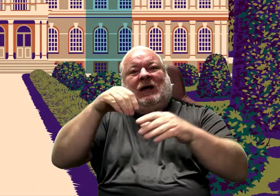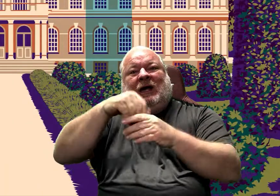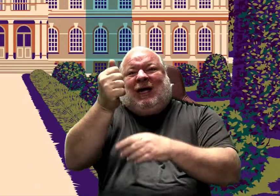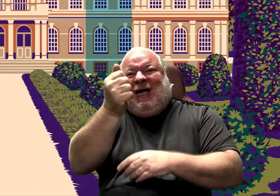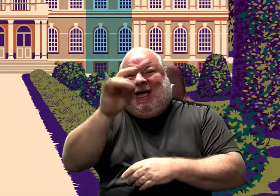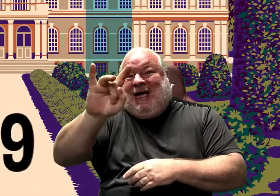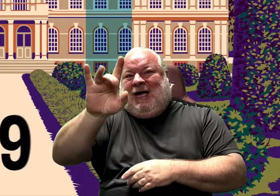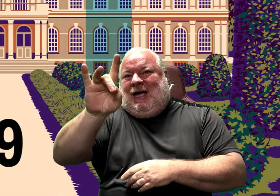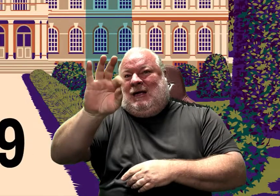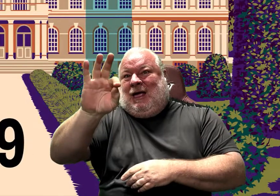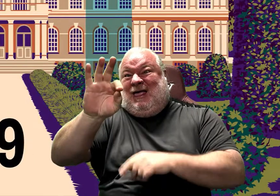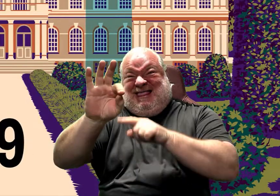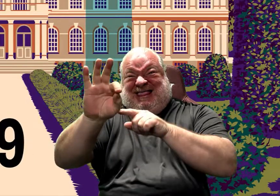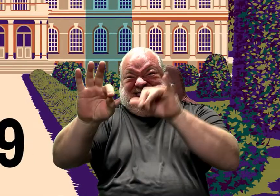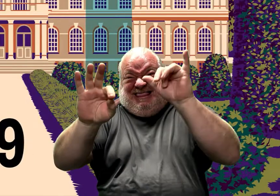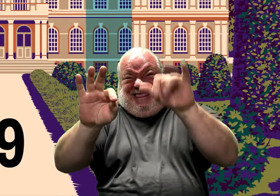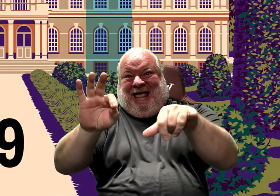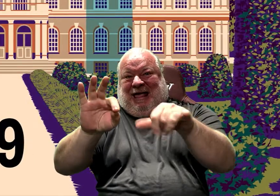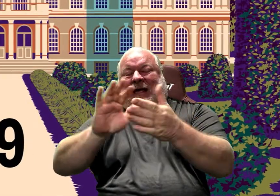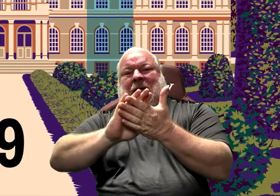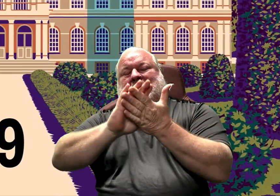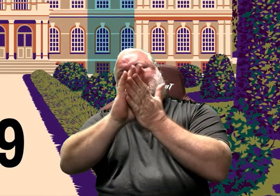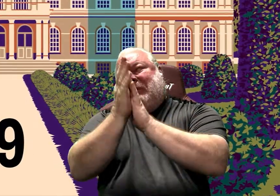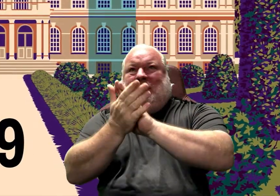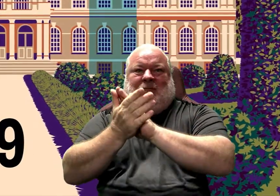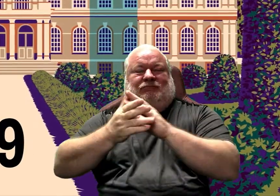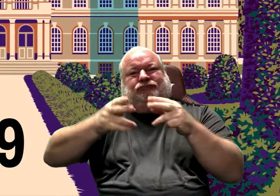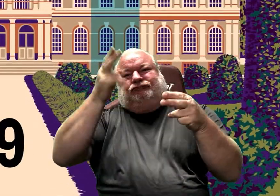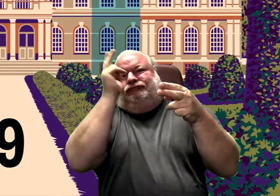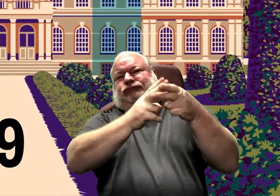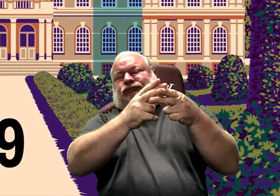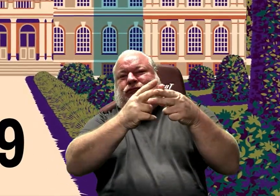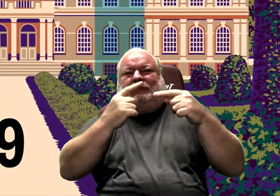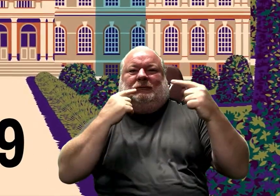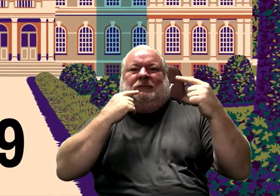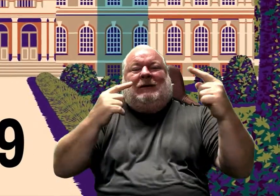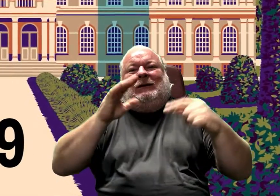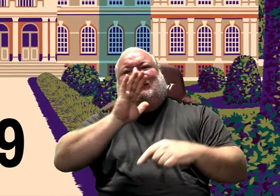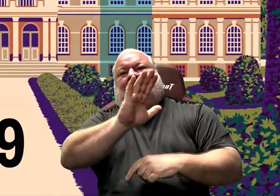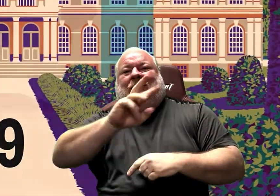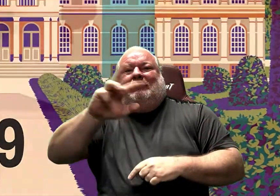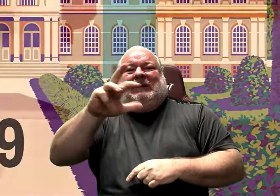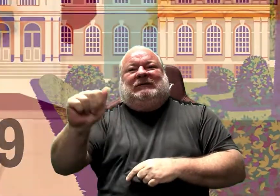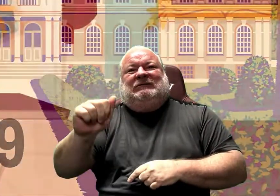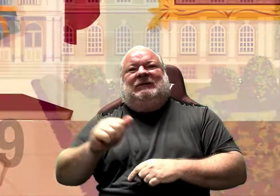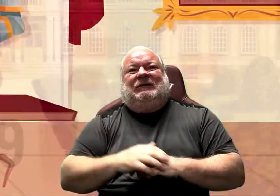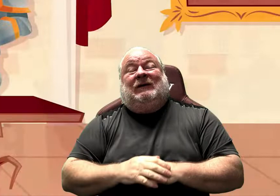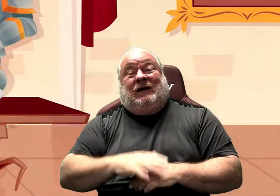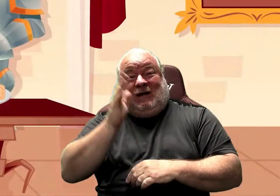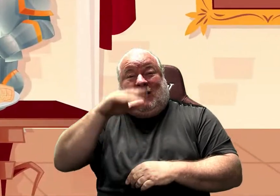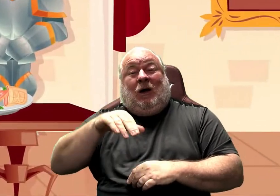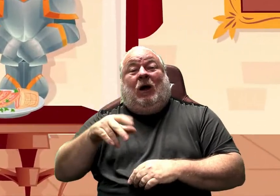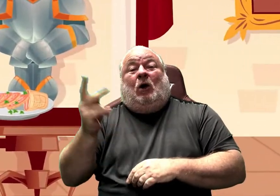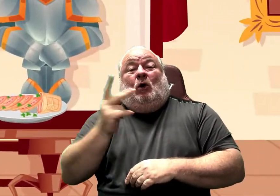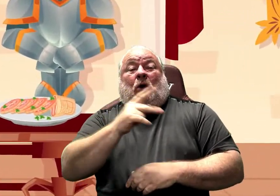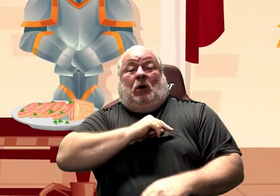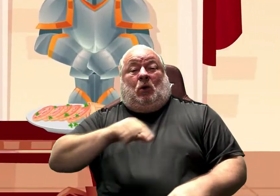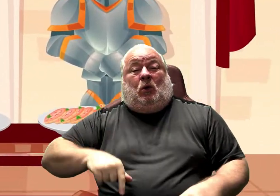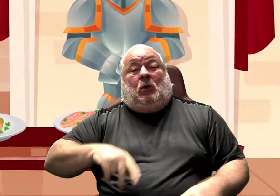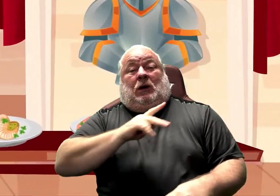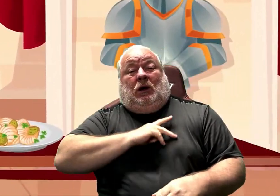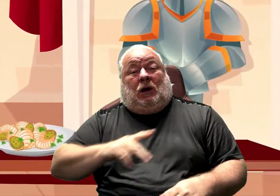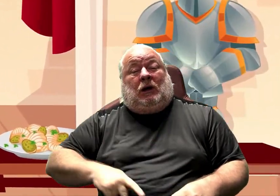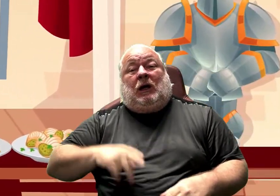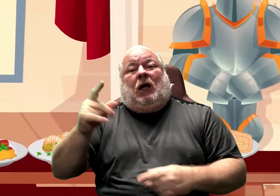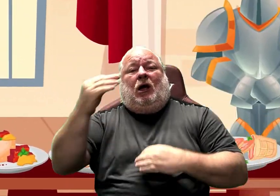is where our story enters the realm of legend. The story goes that the dynastic duo had become bored of all the classy